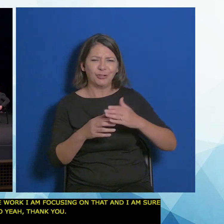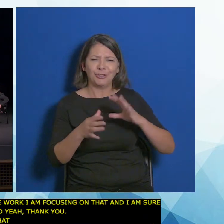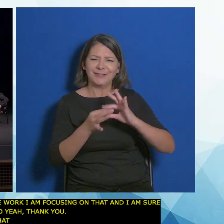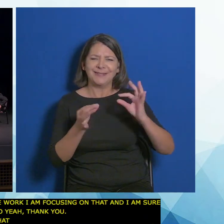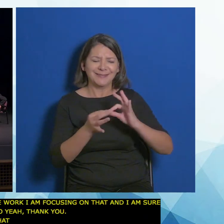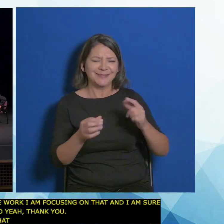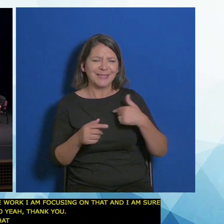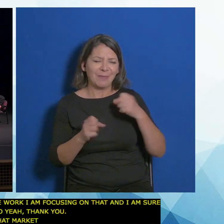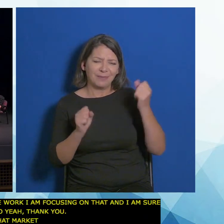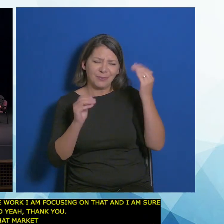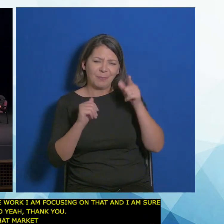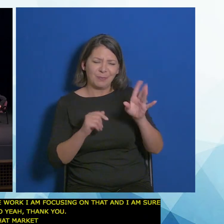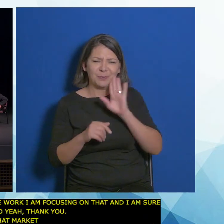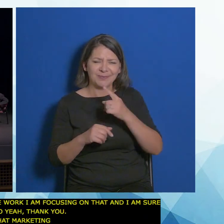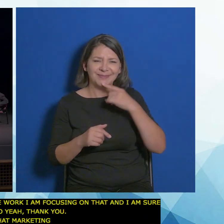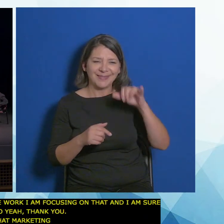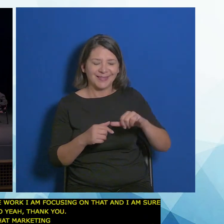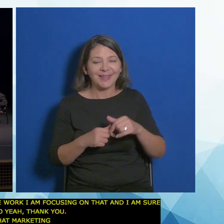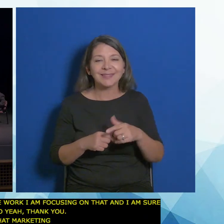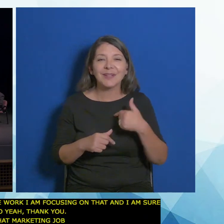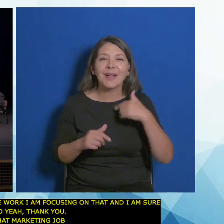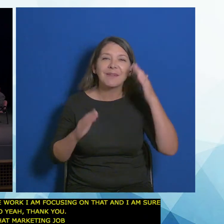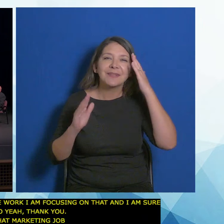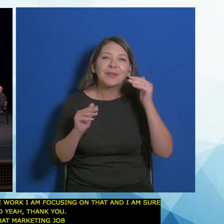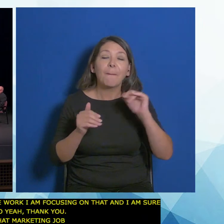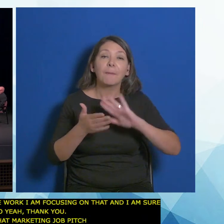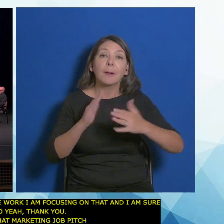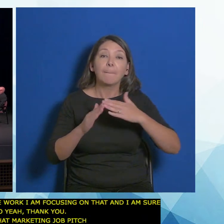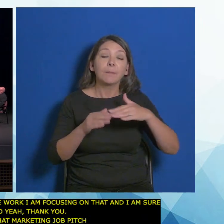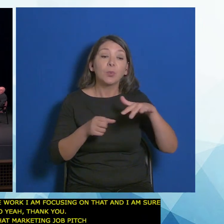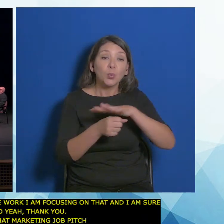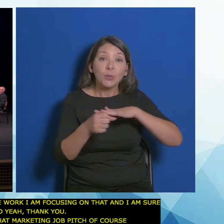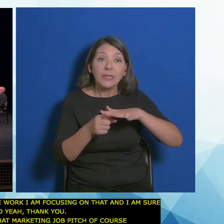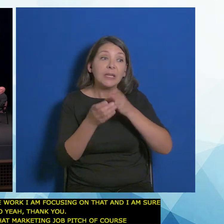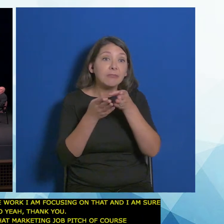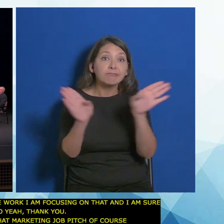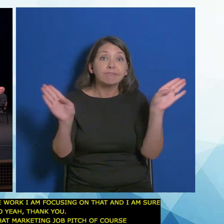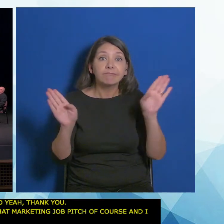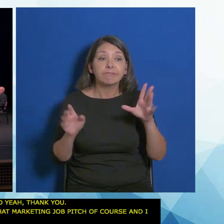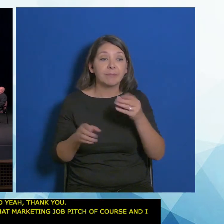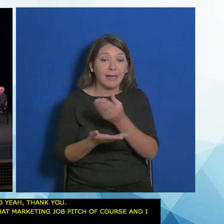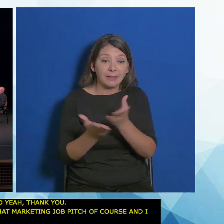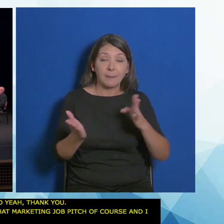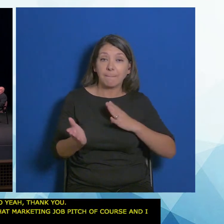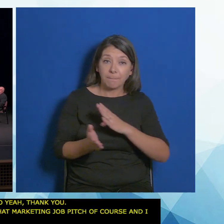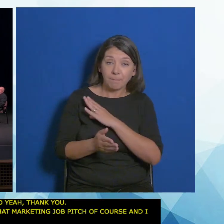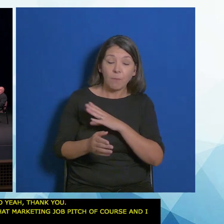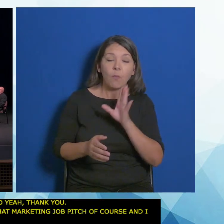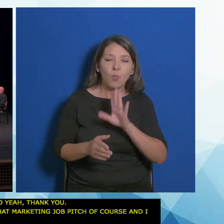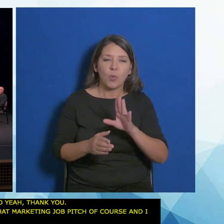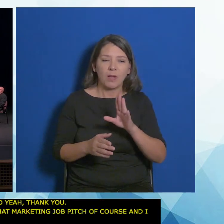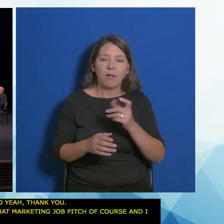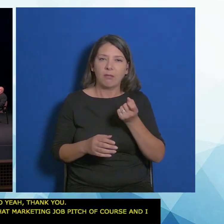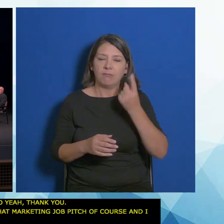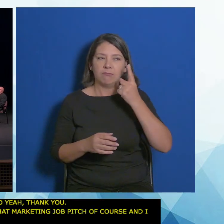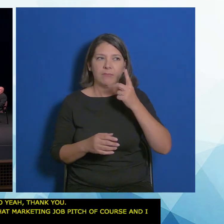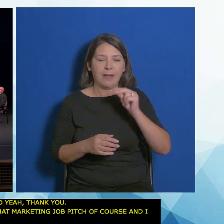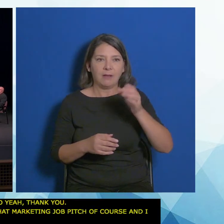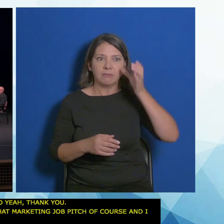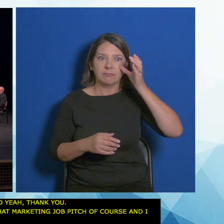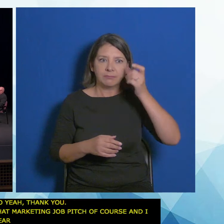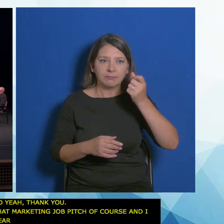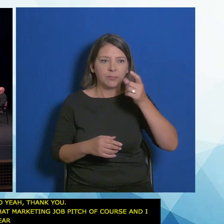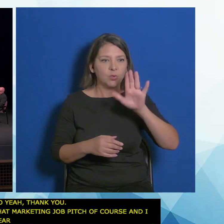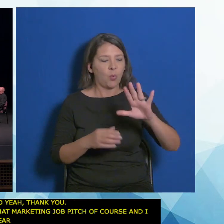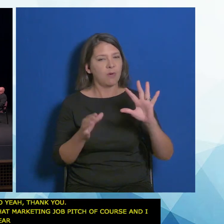And I am hoping that the community at large, as well as the board, will see and hear your comments that your ultimate goal